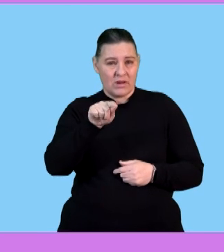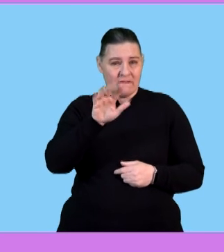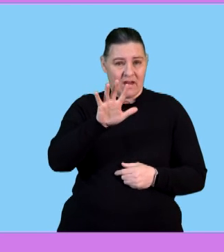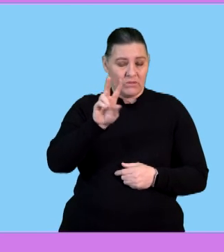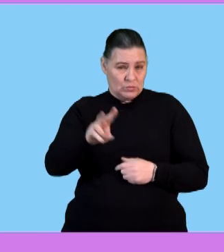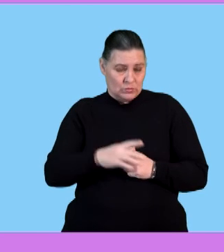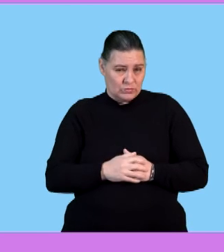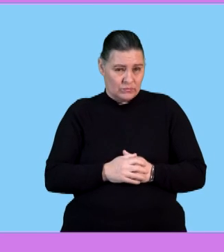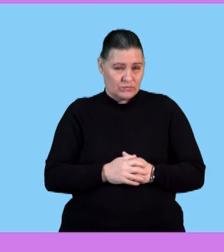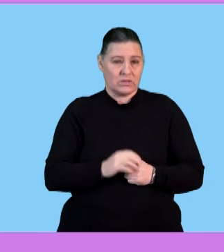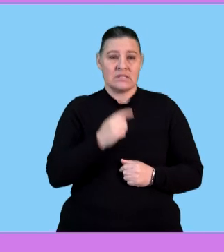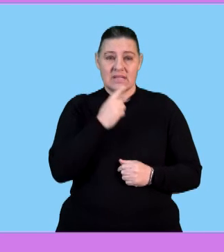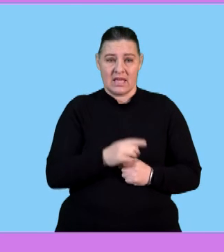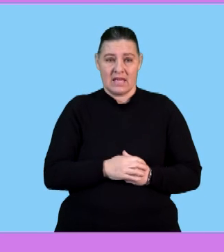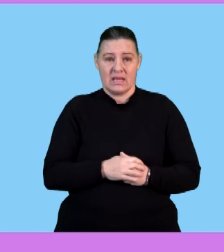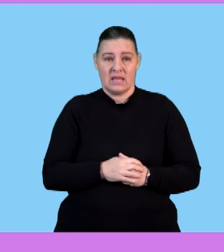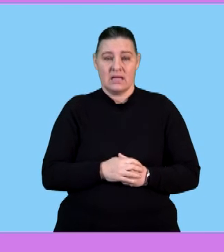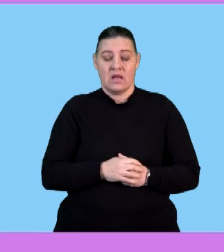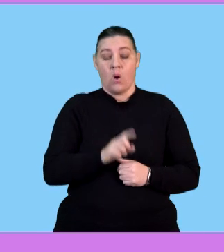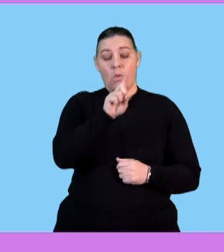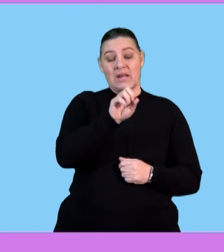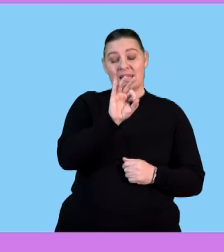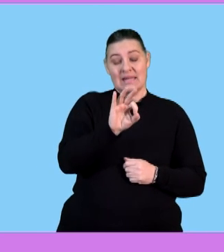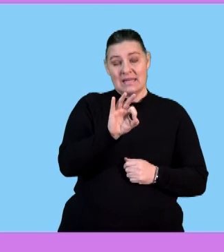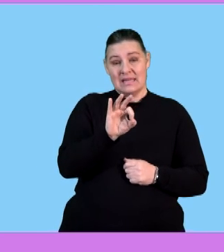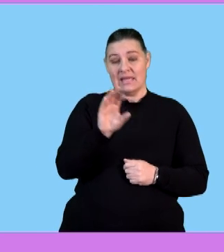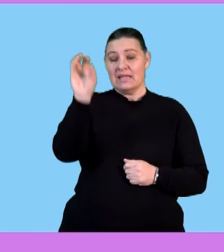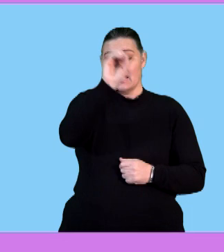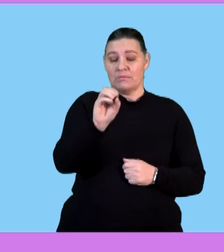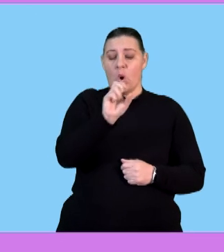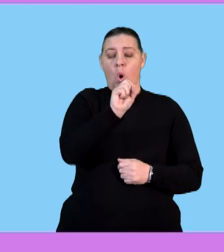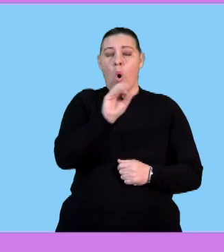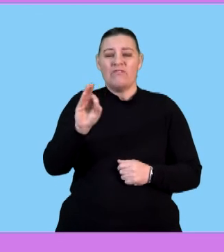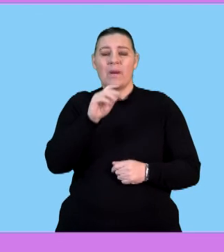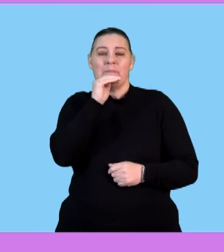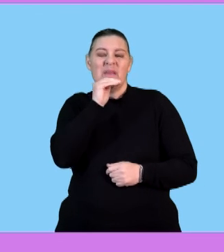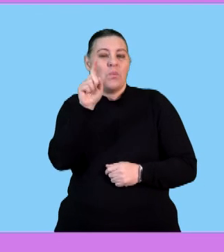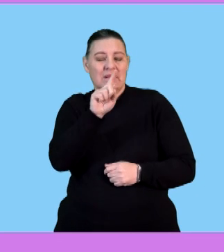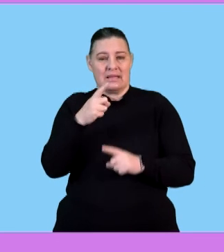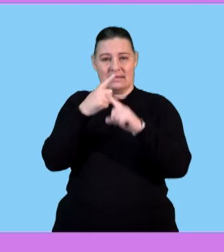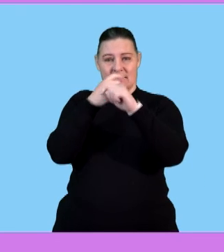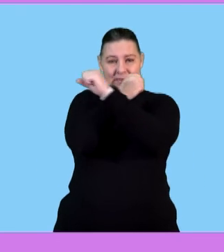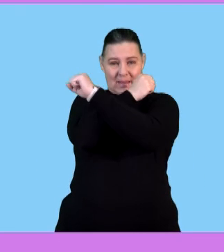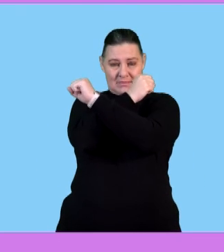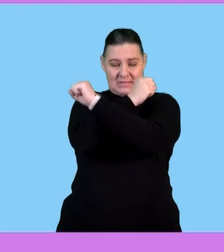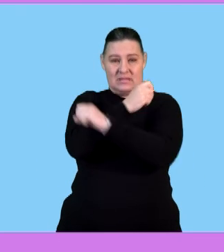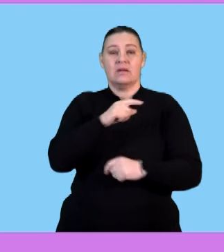13% of becomes times 15 Rand 52.